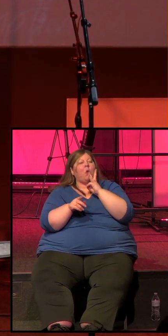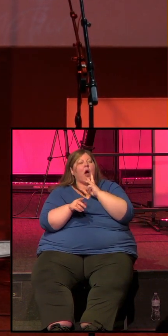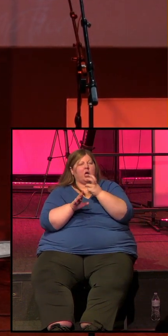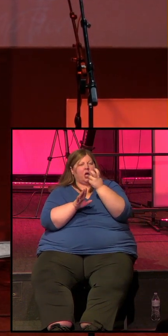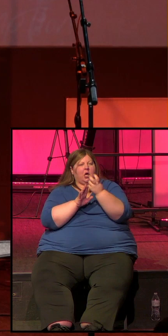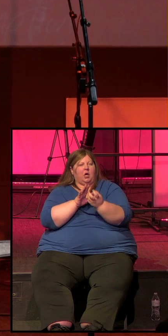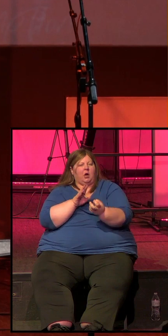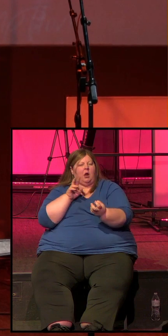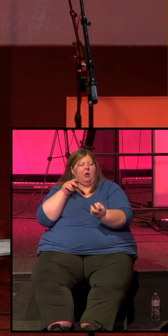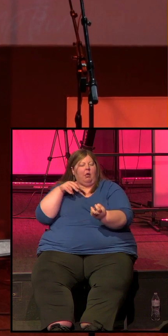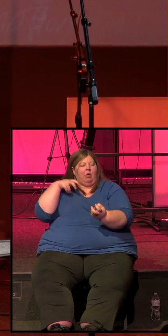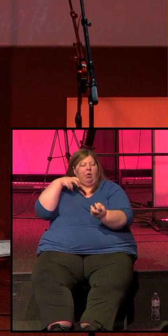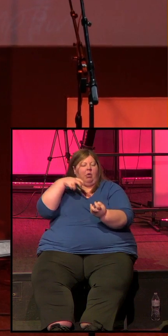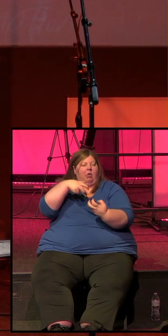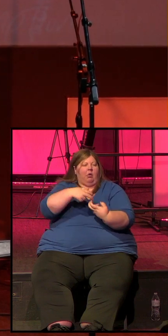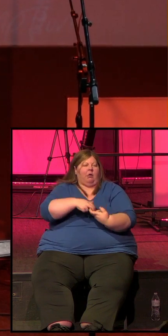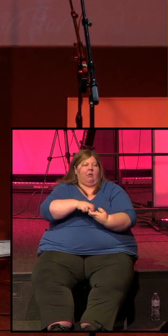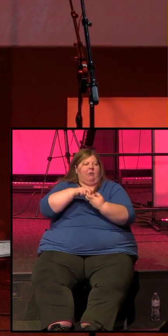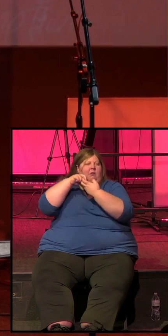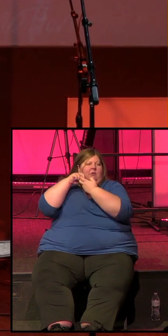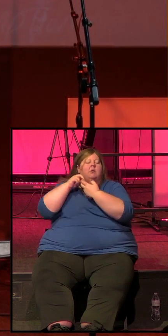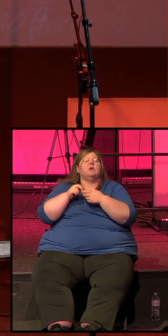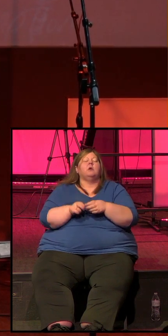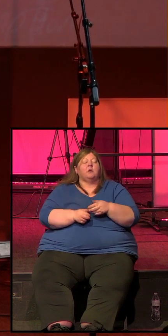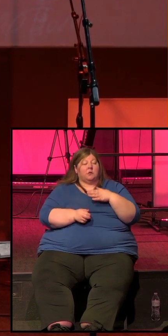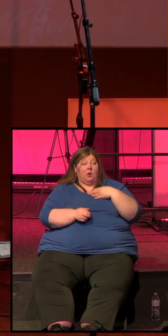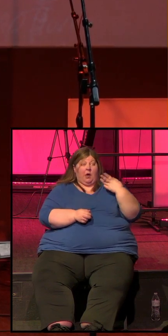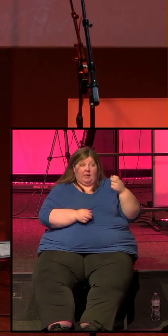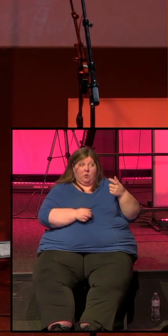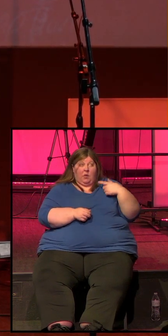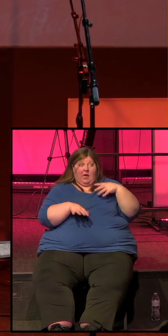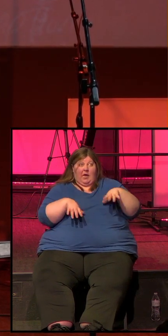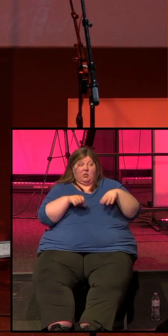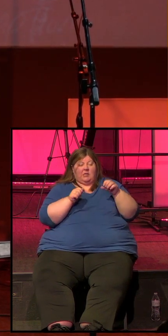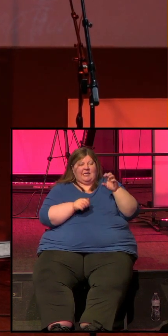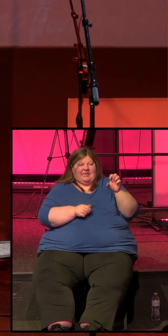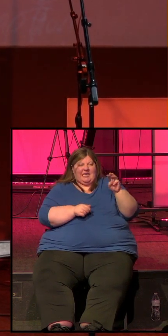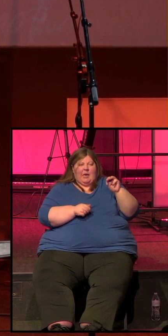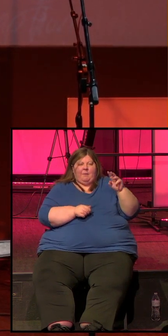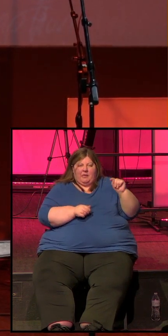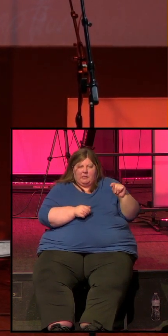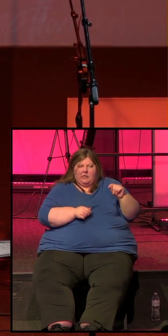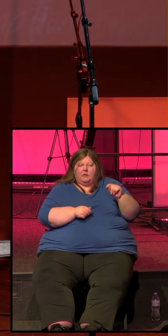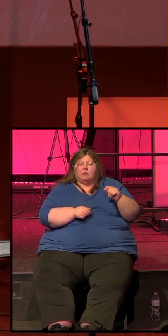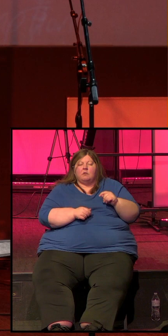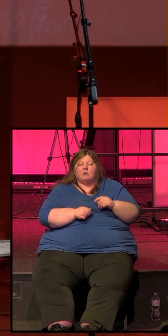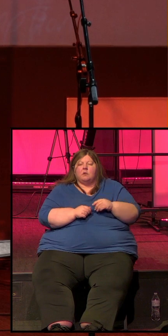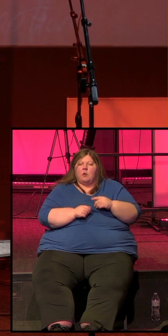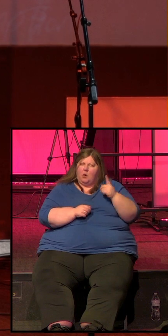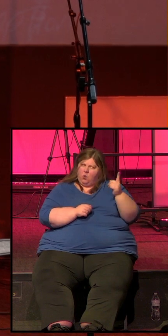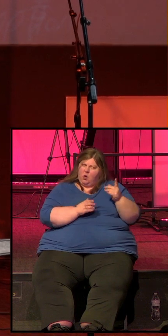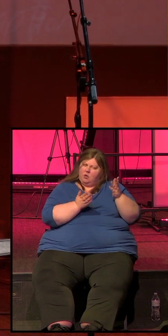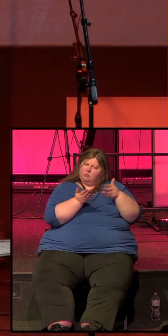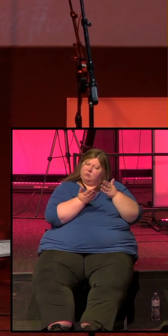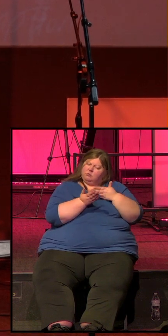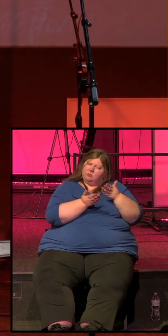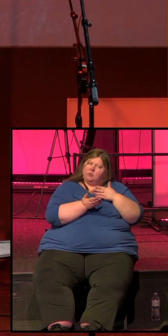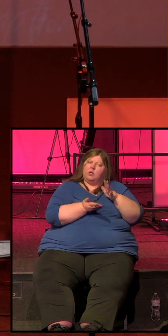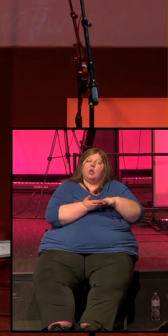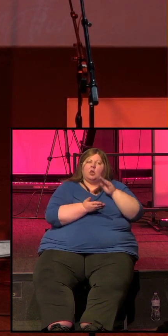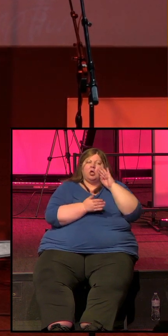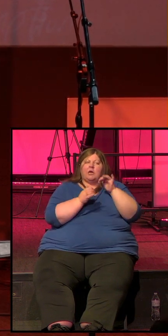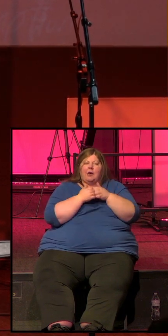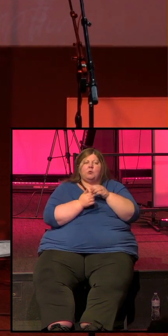class that I took when I was in high school, I actually became like a licensed EMT, and we had a whole chapter dedicated to water